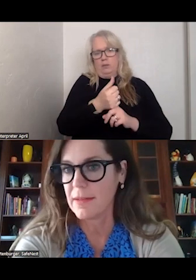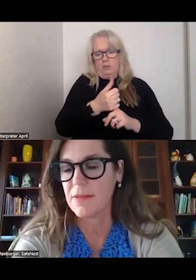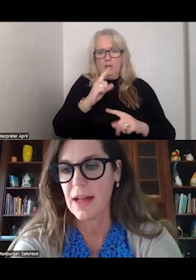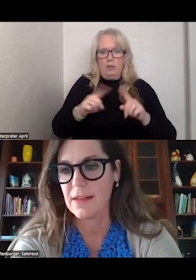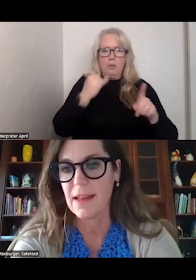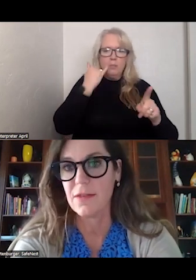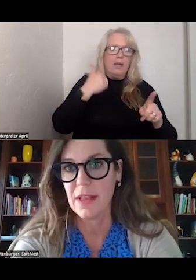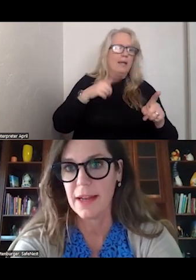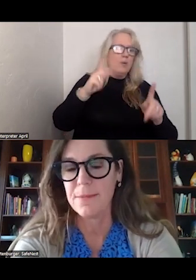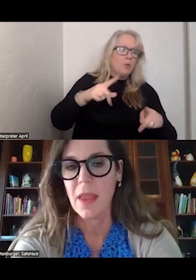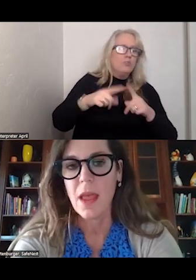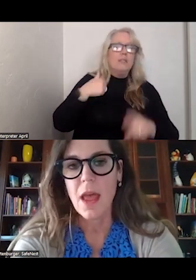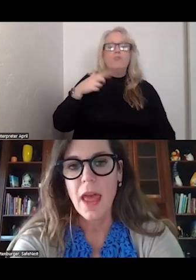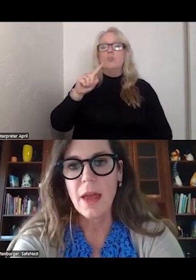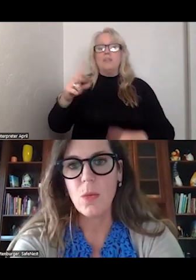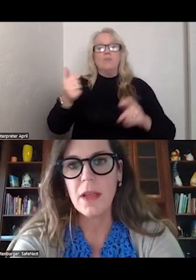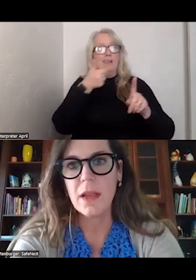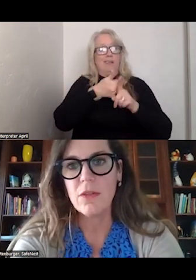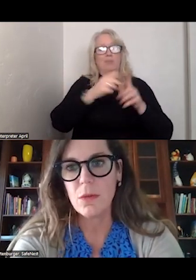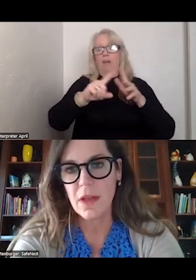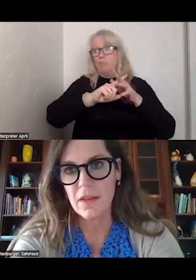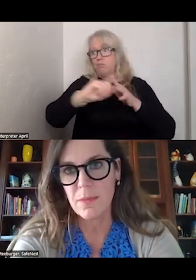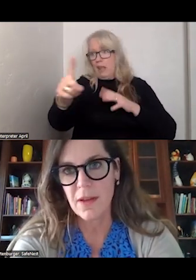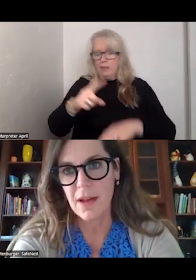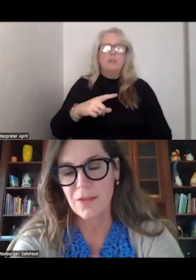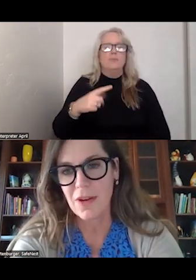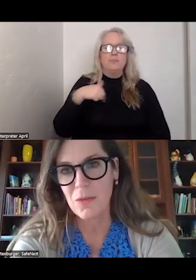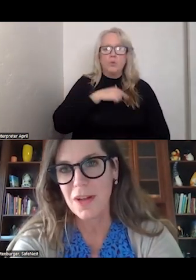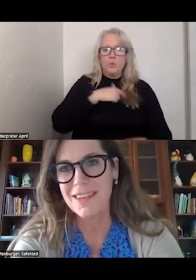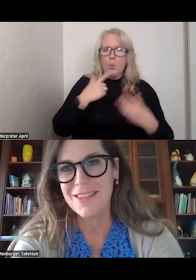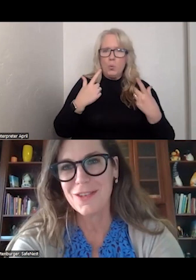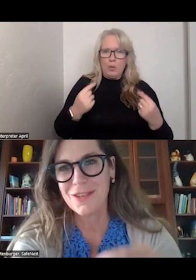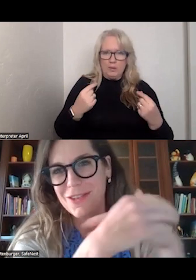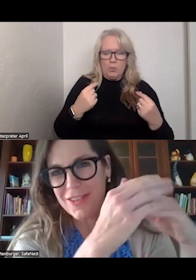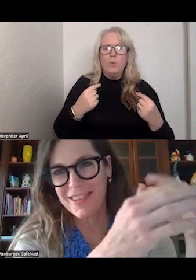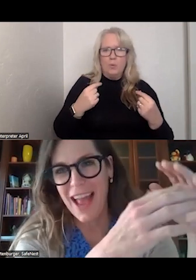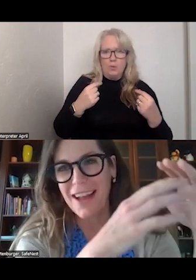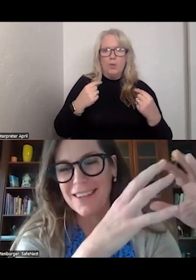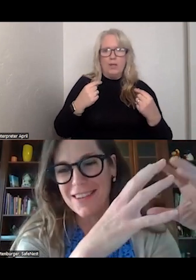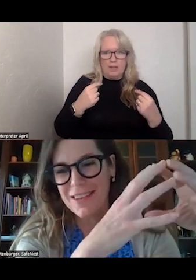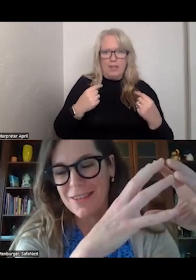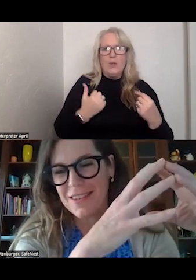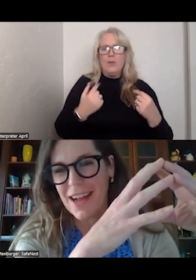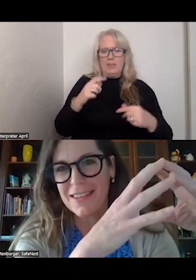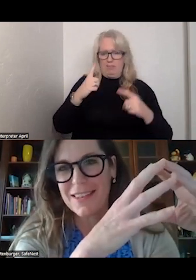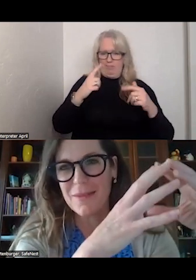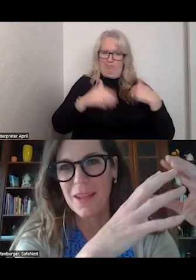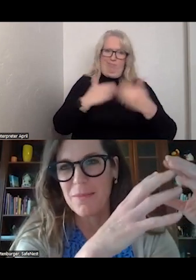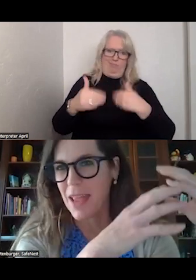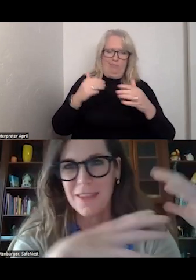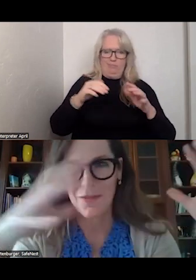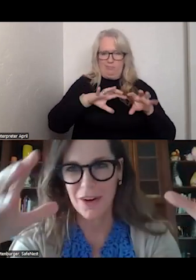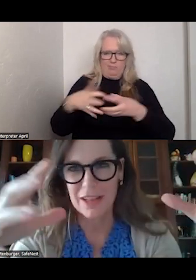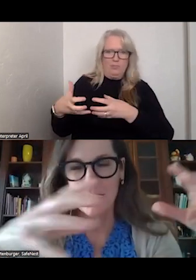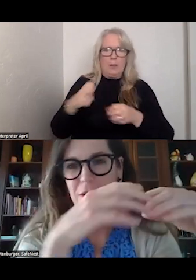the domestic violence has fled. And we do this because there is one stat, a series of stats